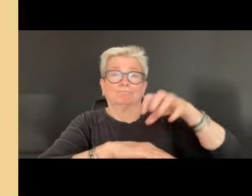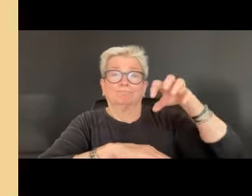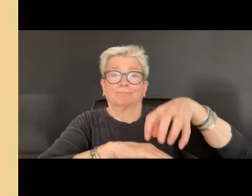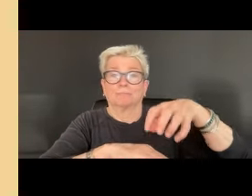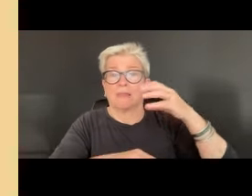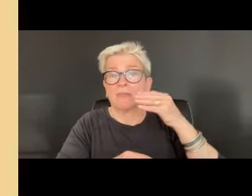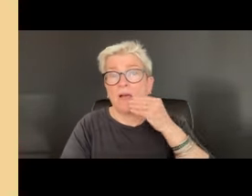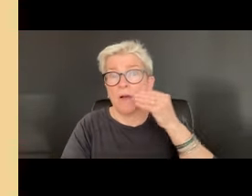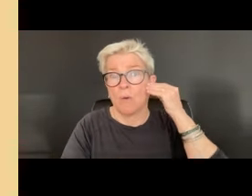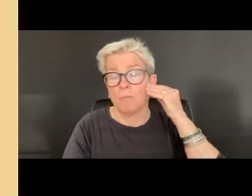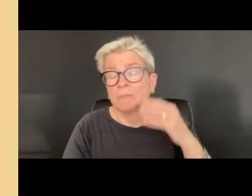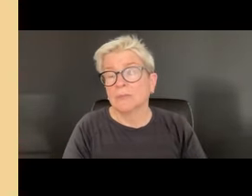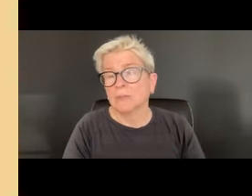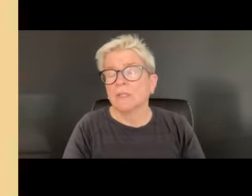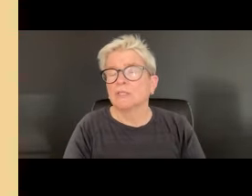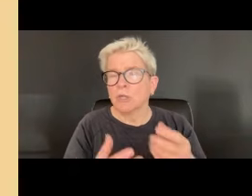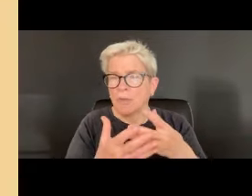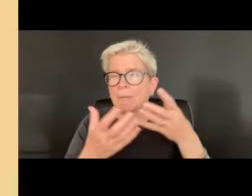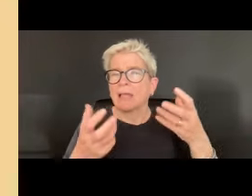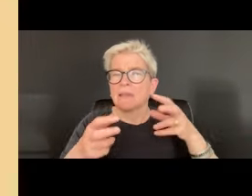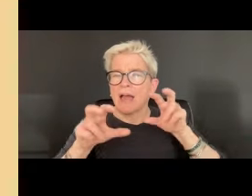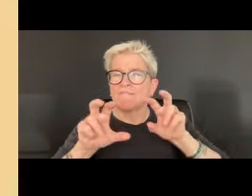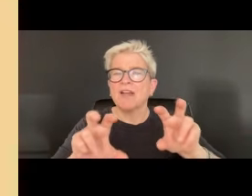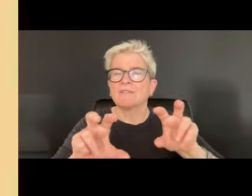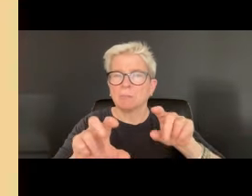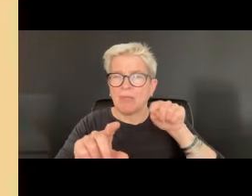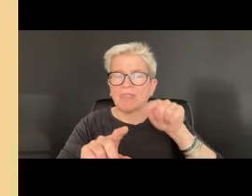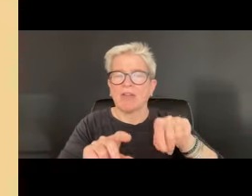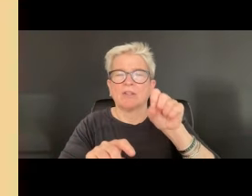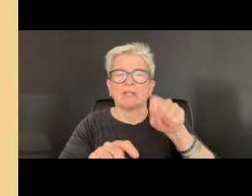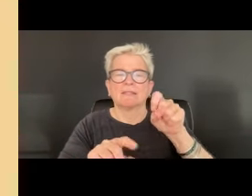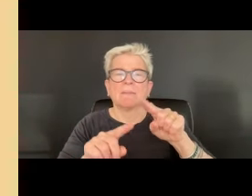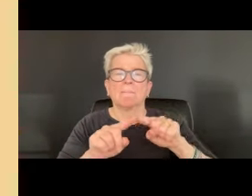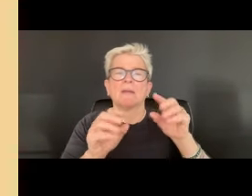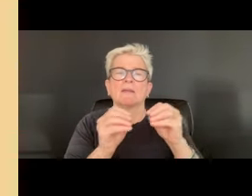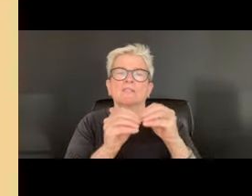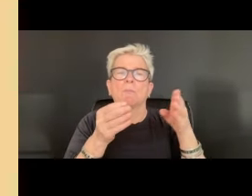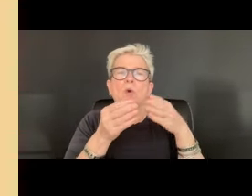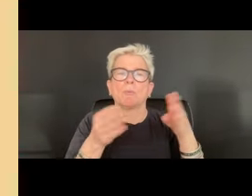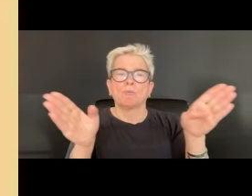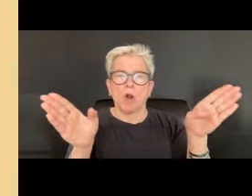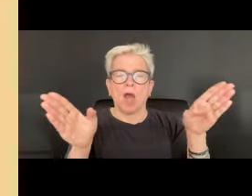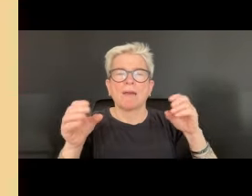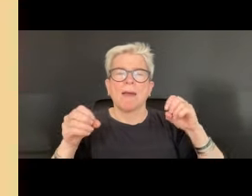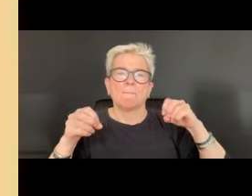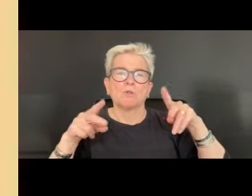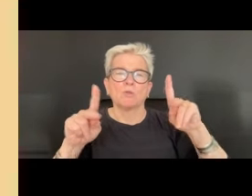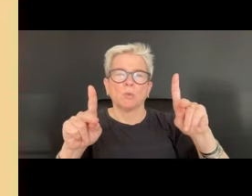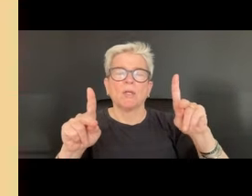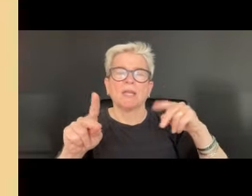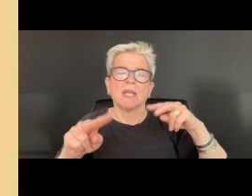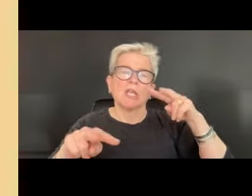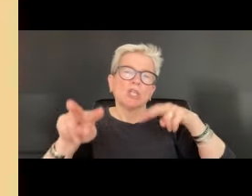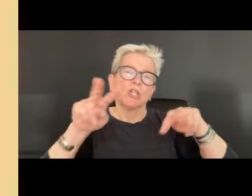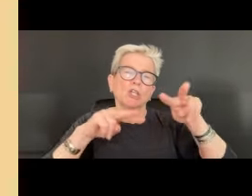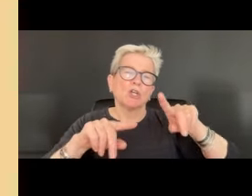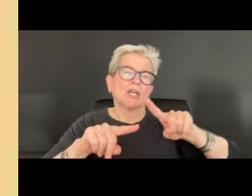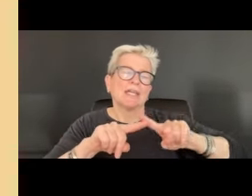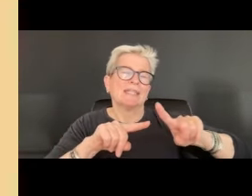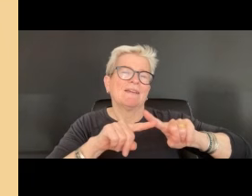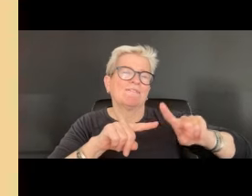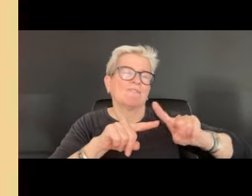There'll be a lot of investment in that area, but it's part of a much broader opportunity to look at a wide variety of drivers, not just